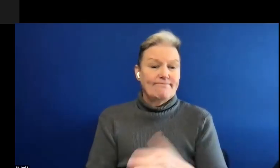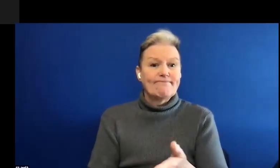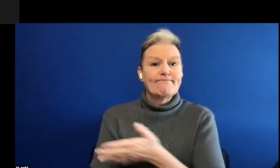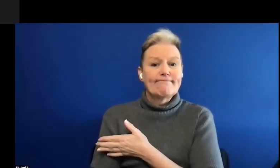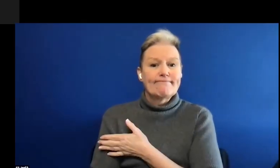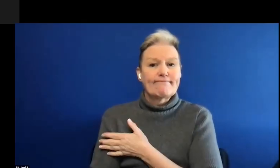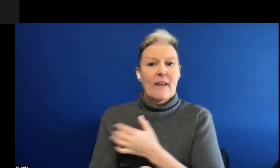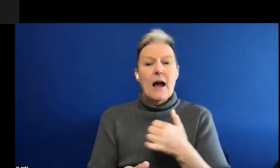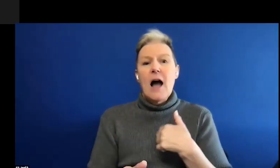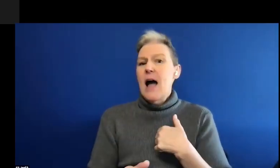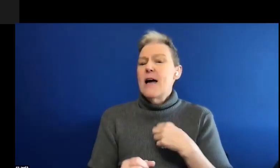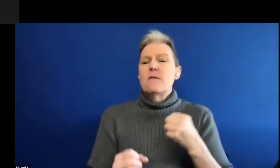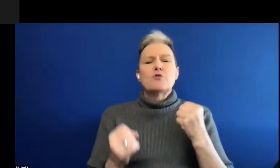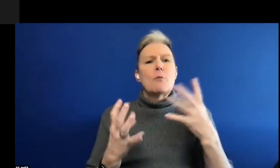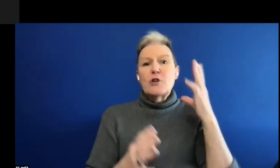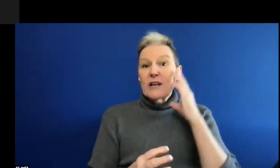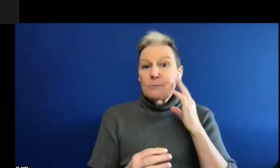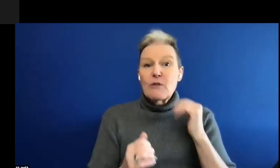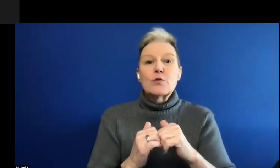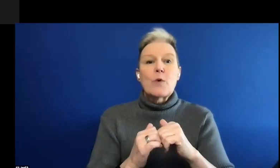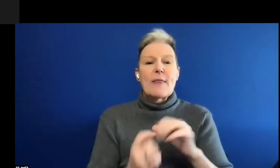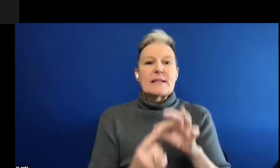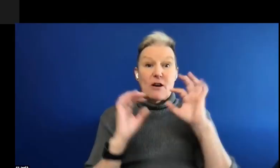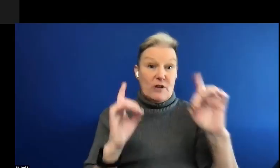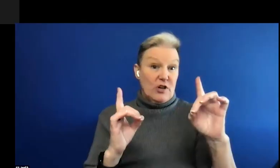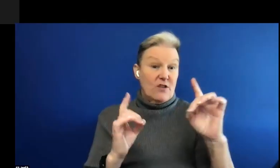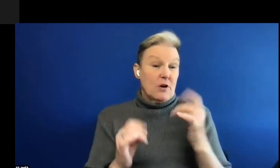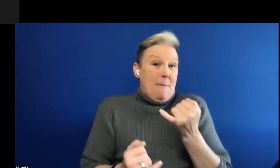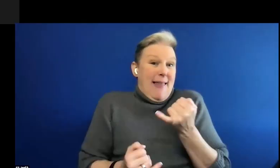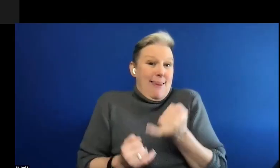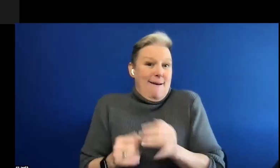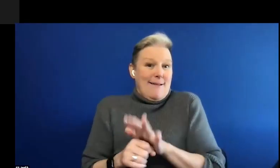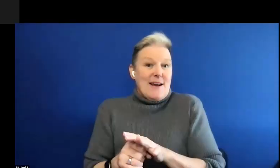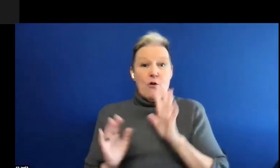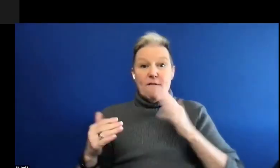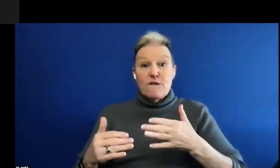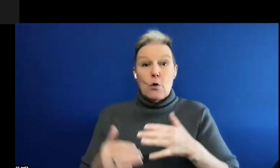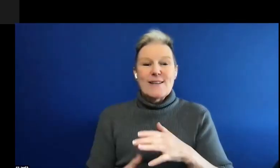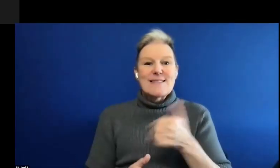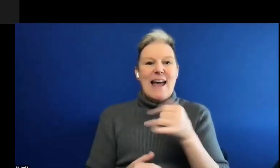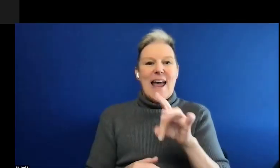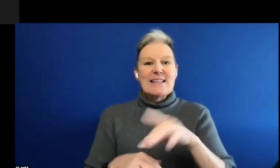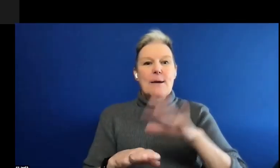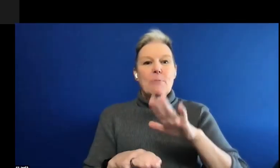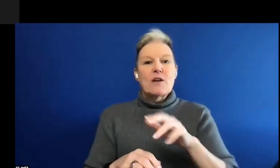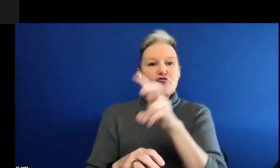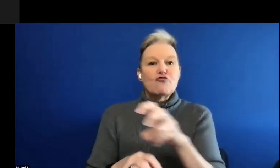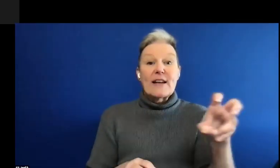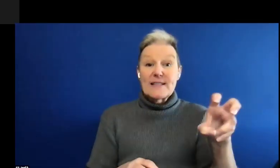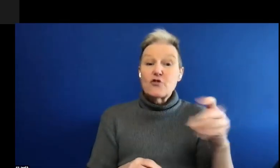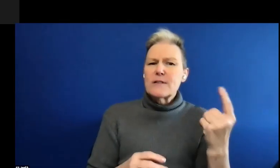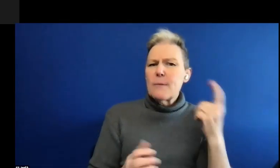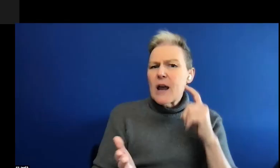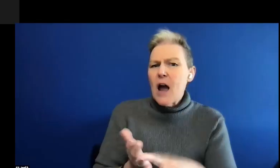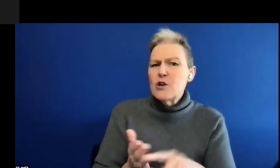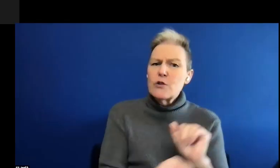have decades of experience in special education, and my last area of focus was on 18 plus transitions. And something that I noticed